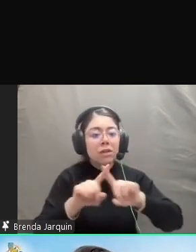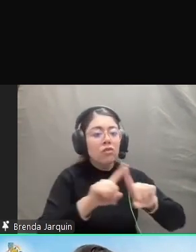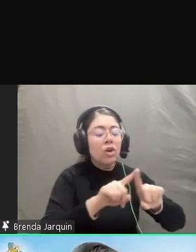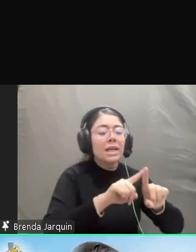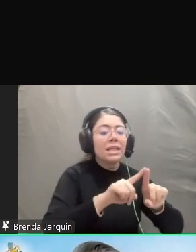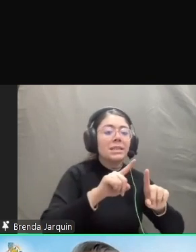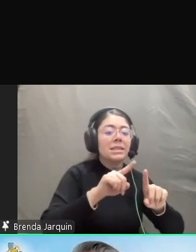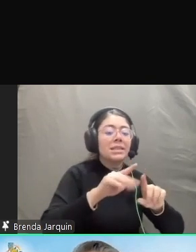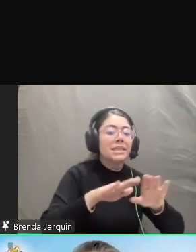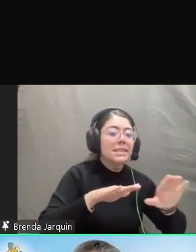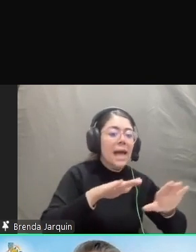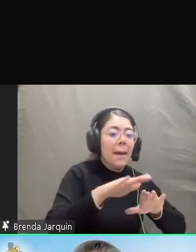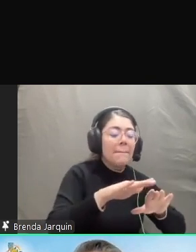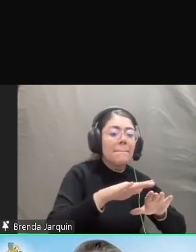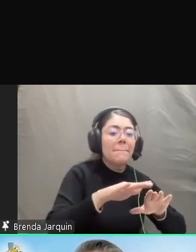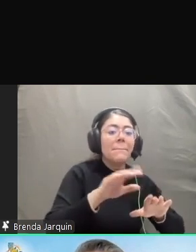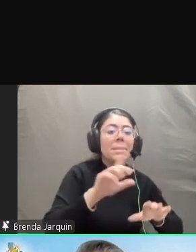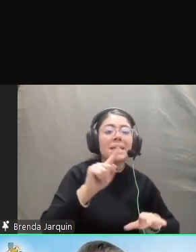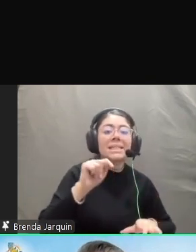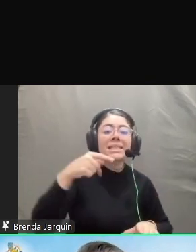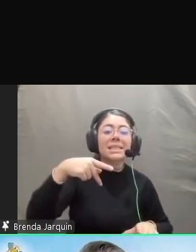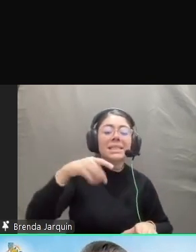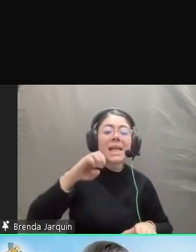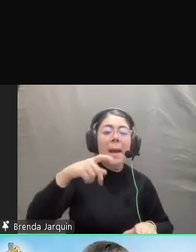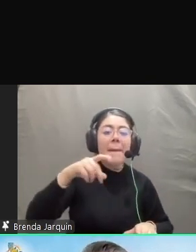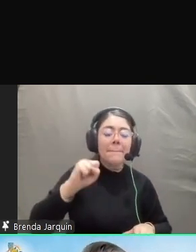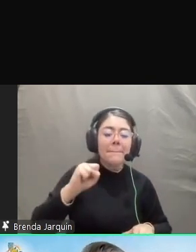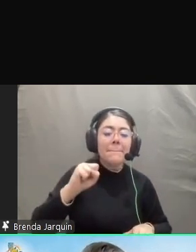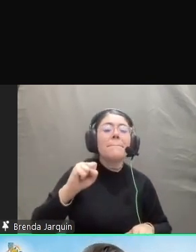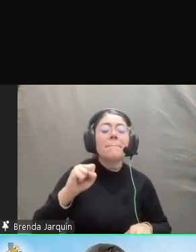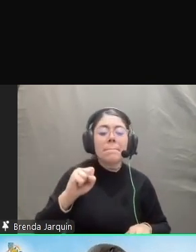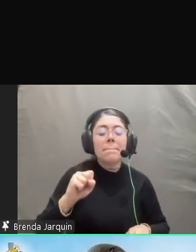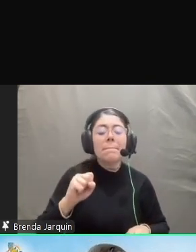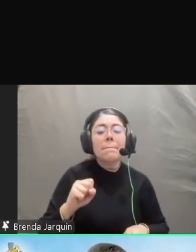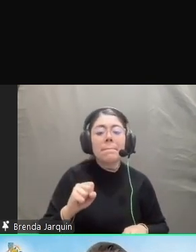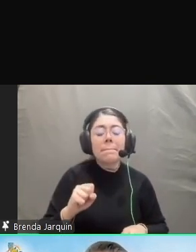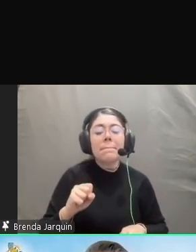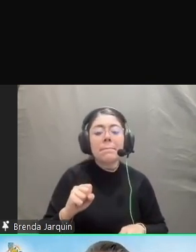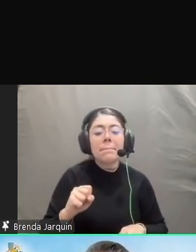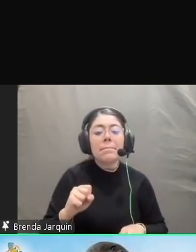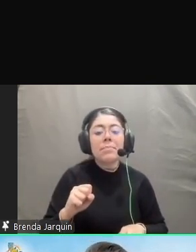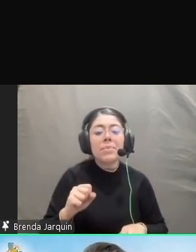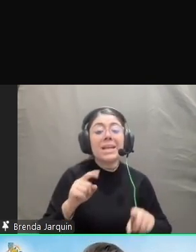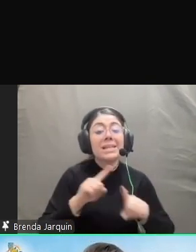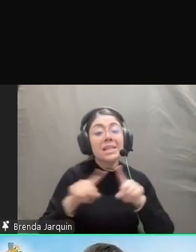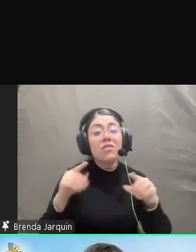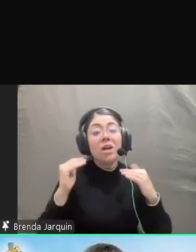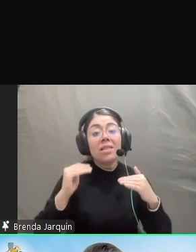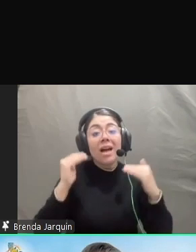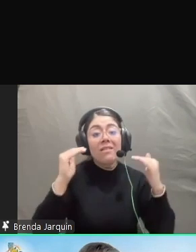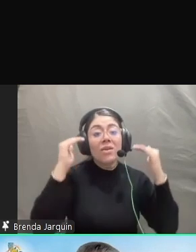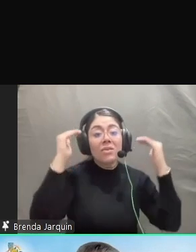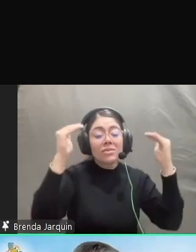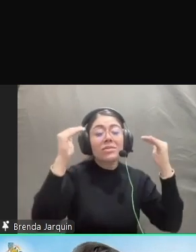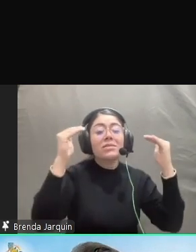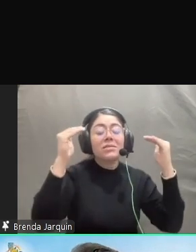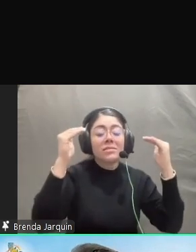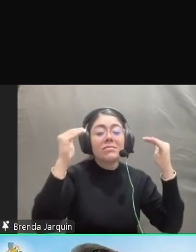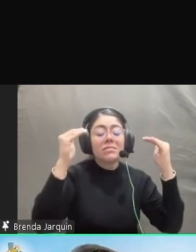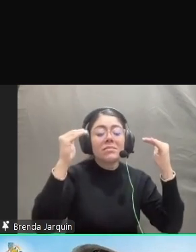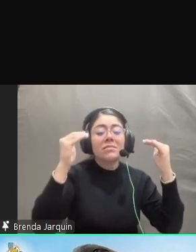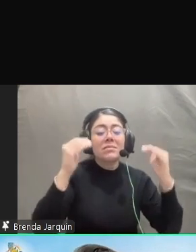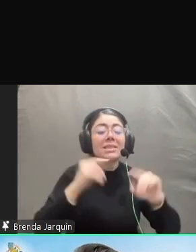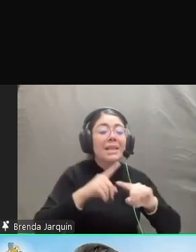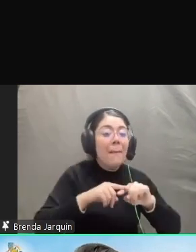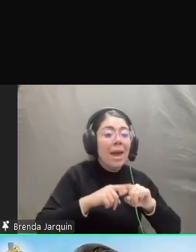within, right? And the 5 steps could be at very different levels to where you are as a